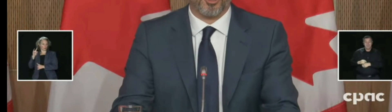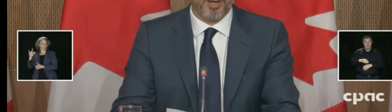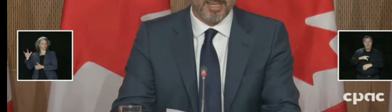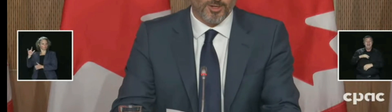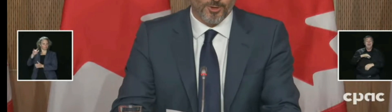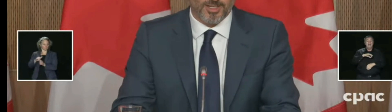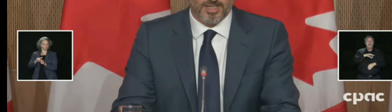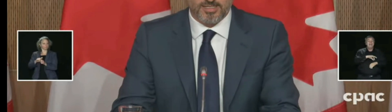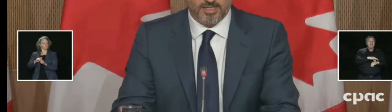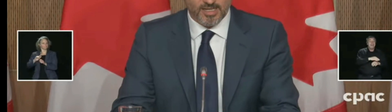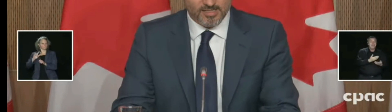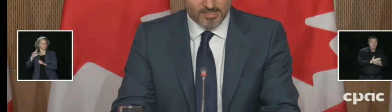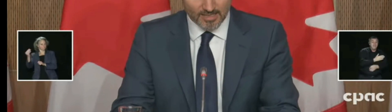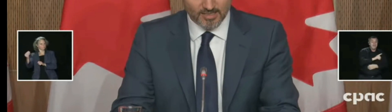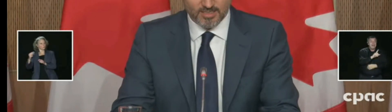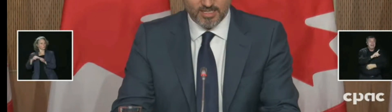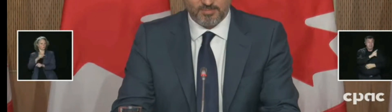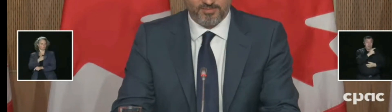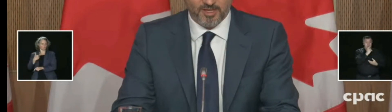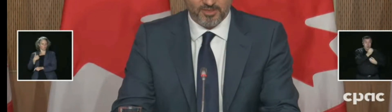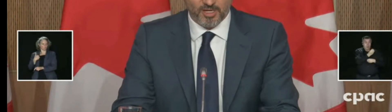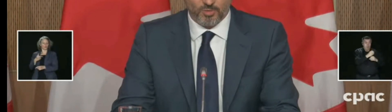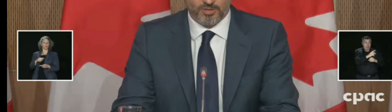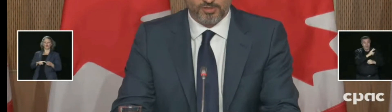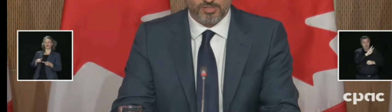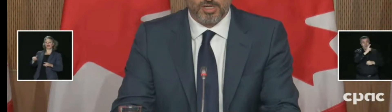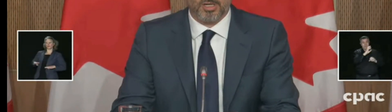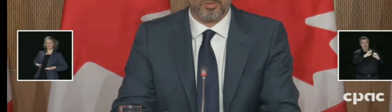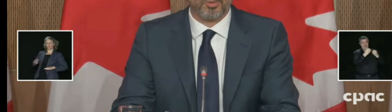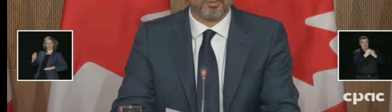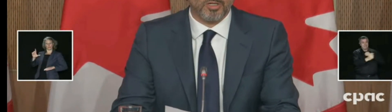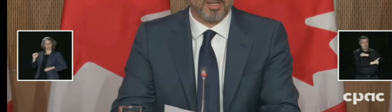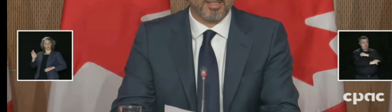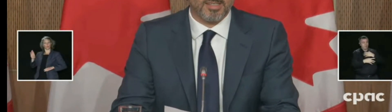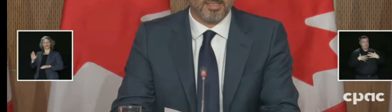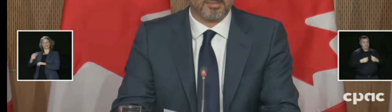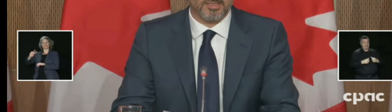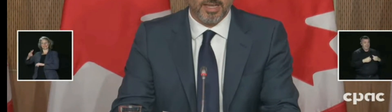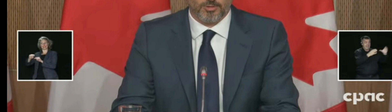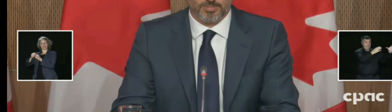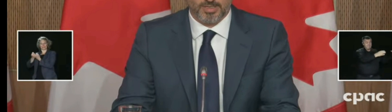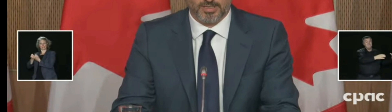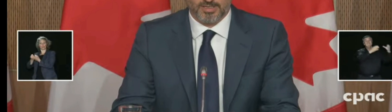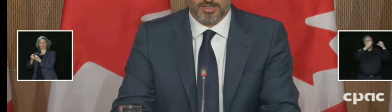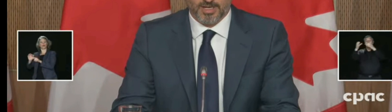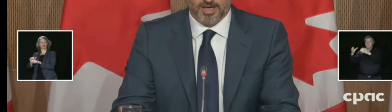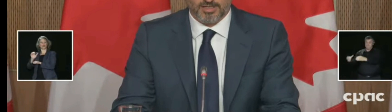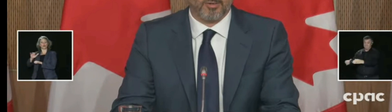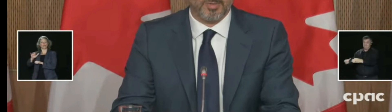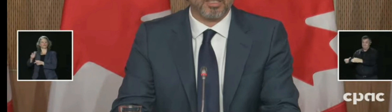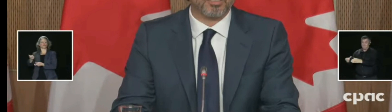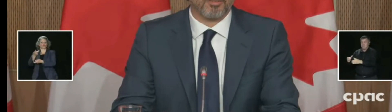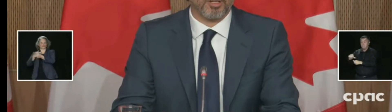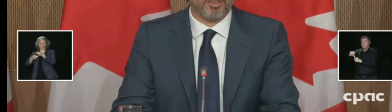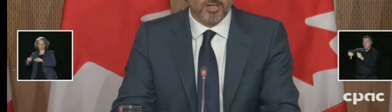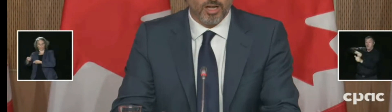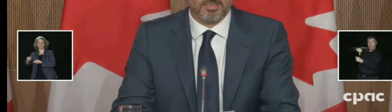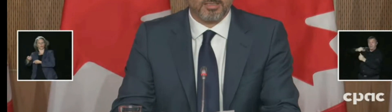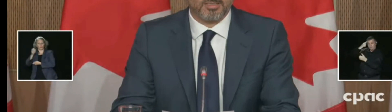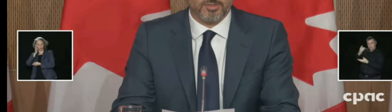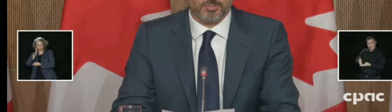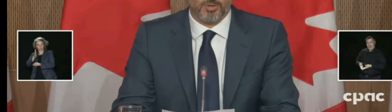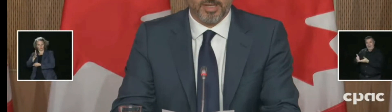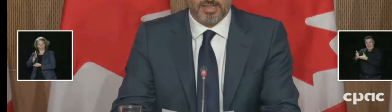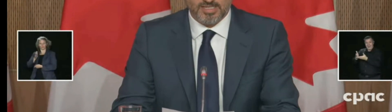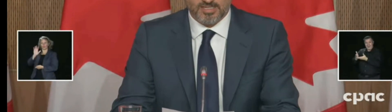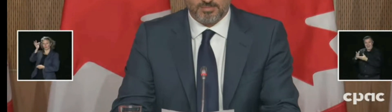is already organizing a second team of healthcare workers who will rotate in to help. Our government is covering the